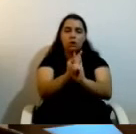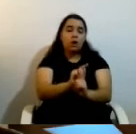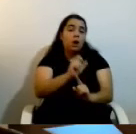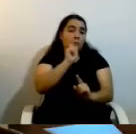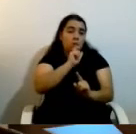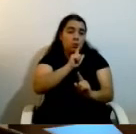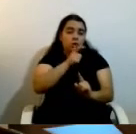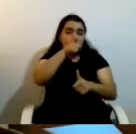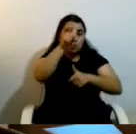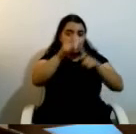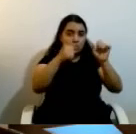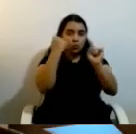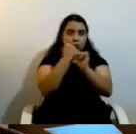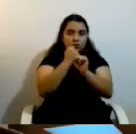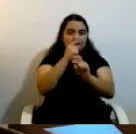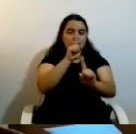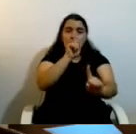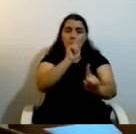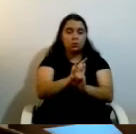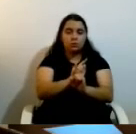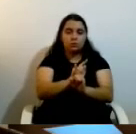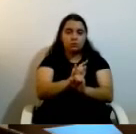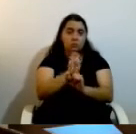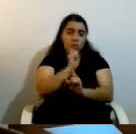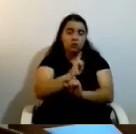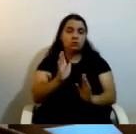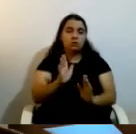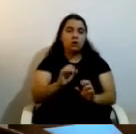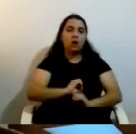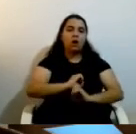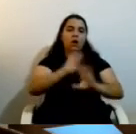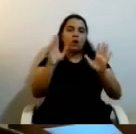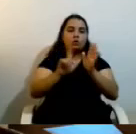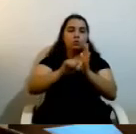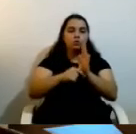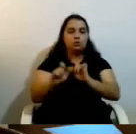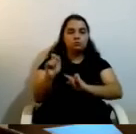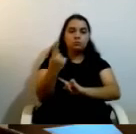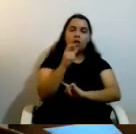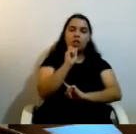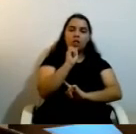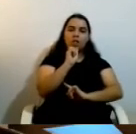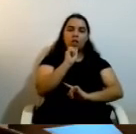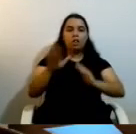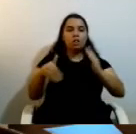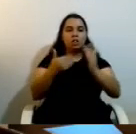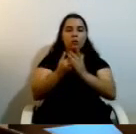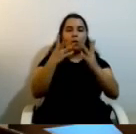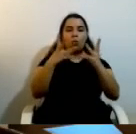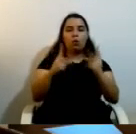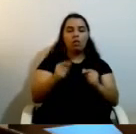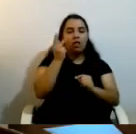Sure, the pilot project might offer quality of life that may be slightly better than that